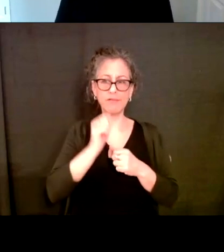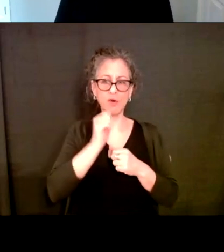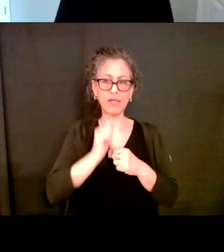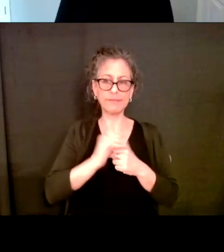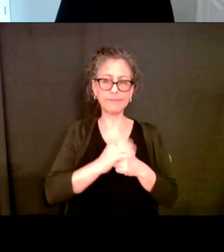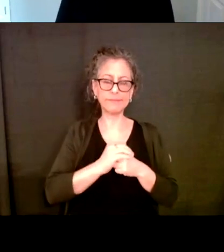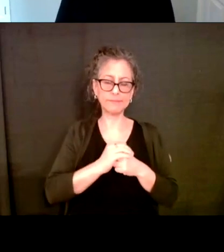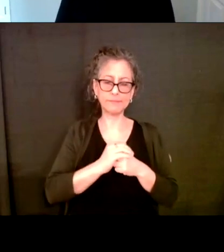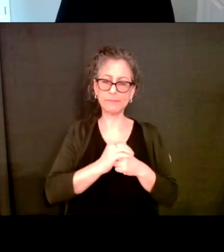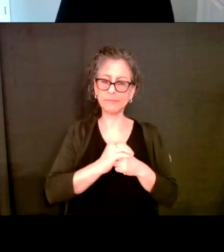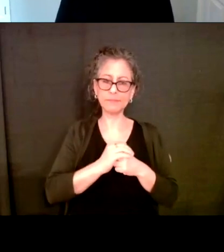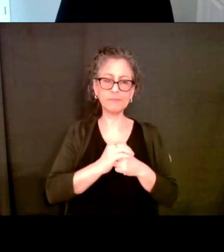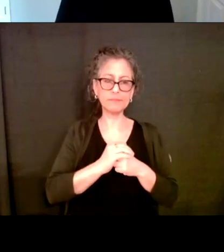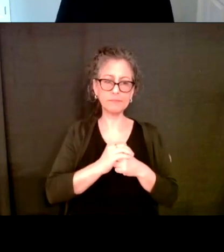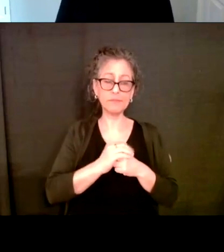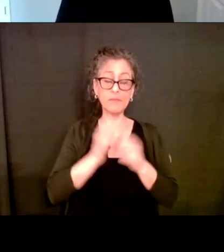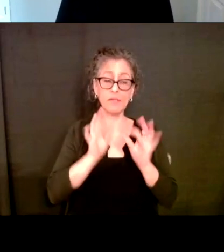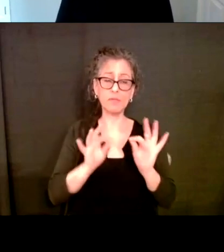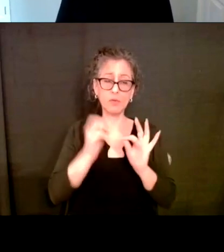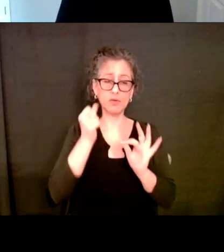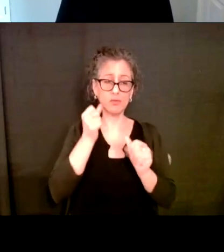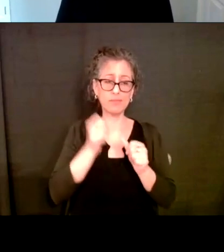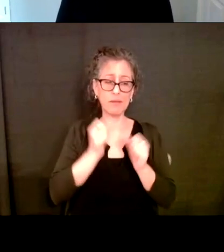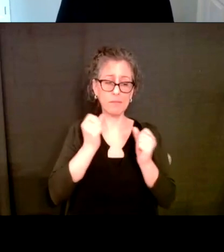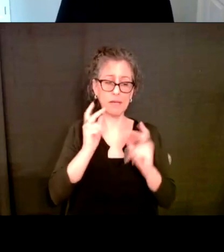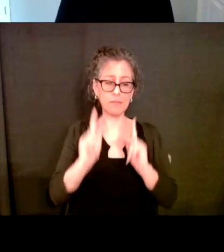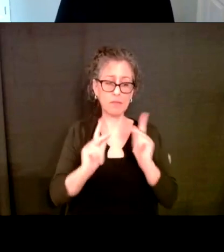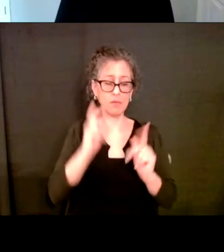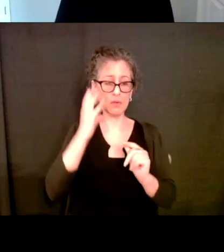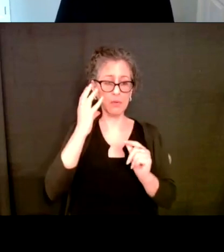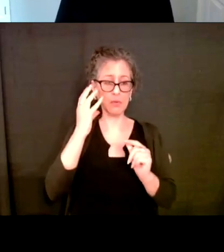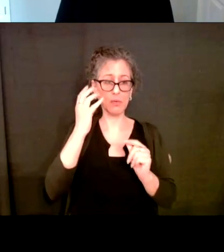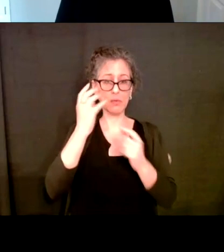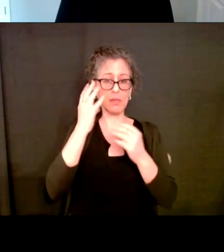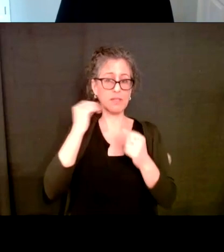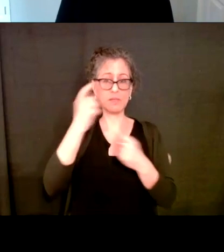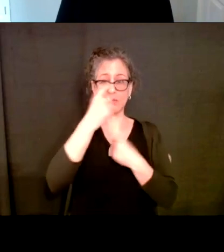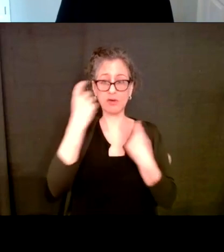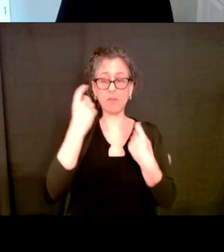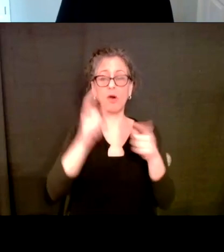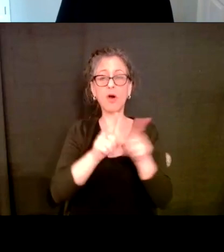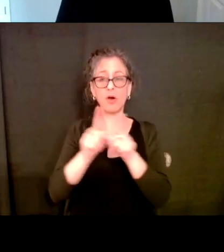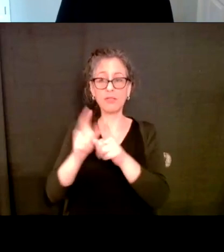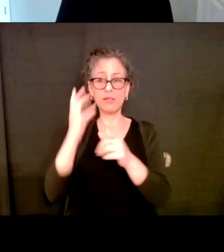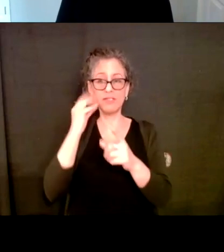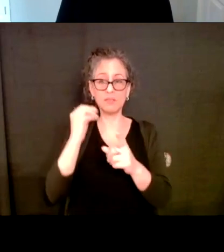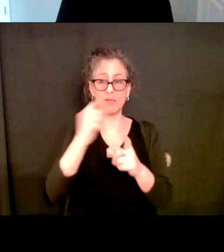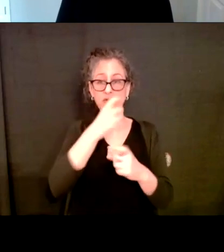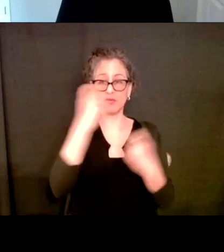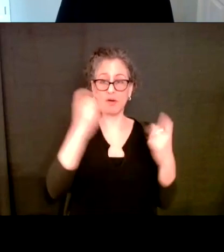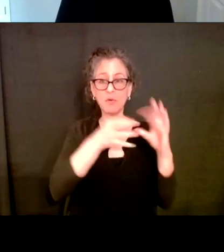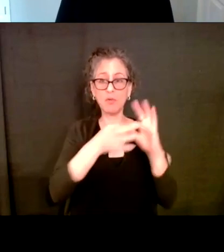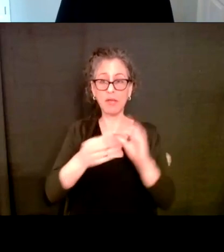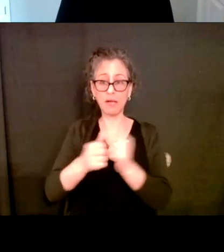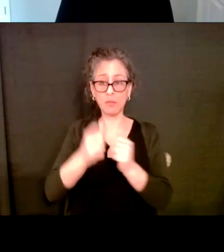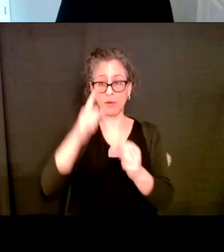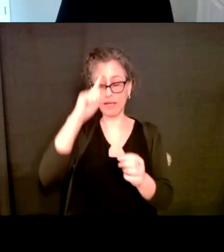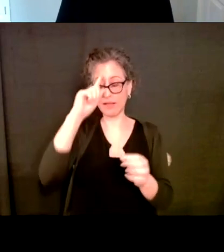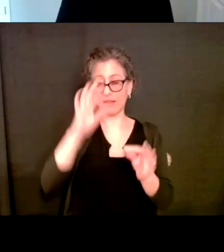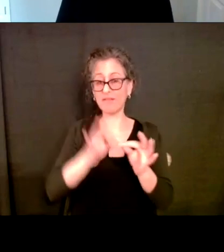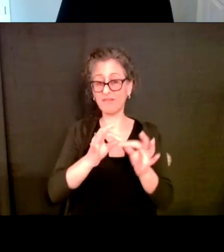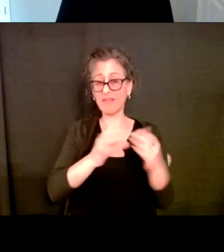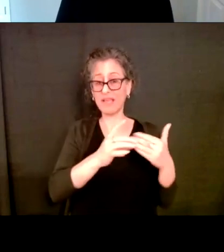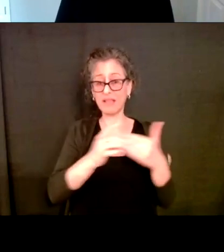it's also important to remember that many people that have experienced trauma have also experienced trauma at the hands of faith leaders in their